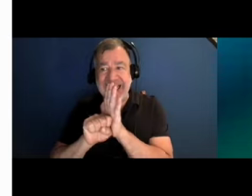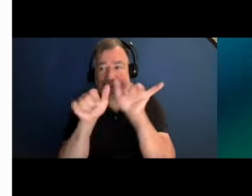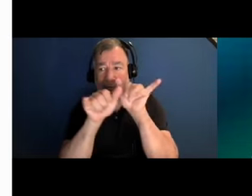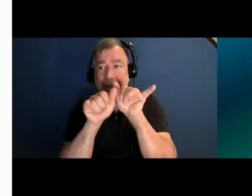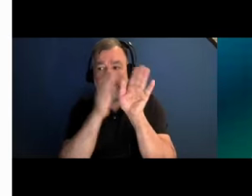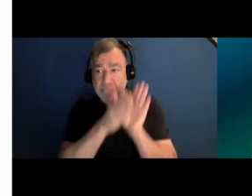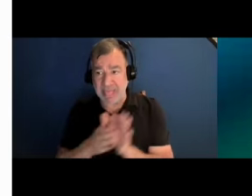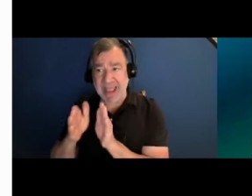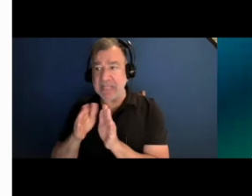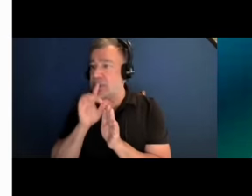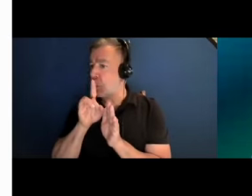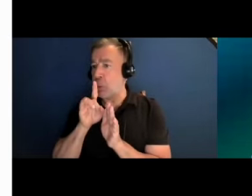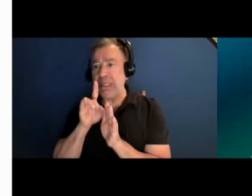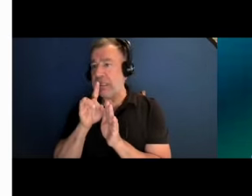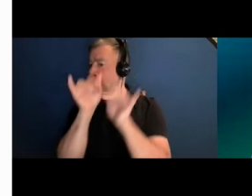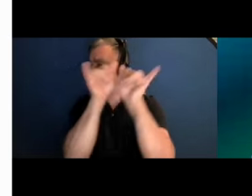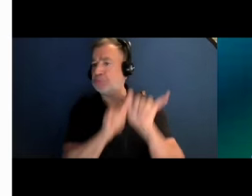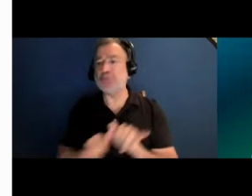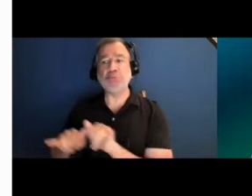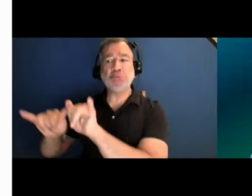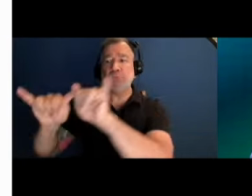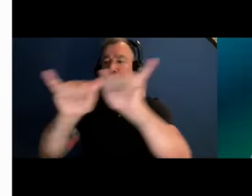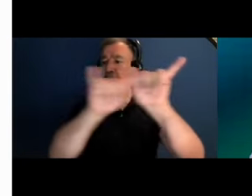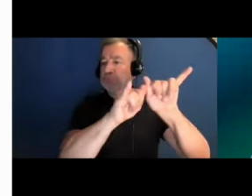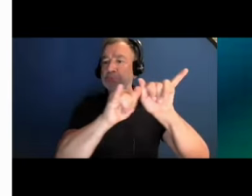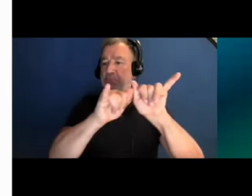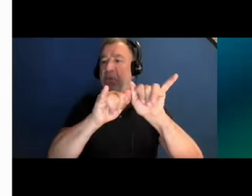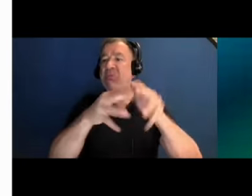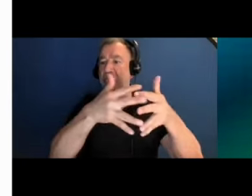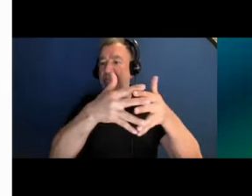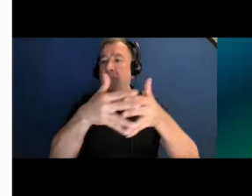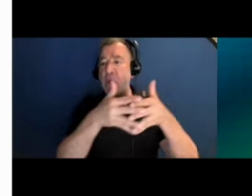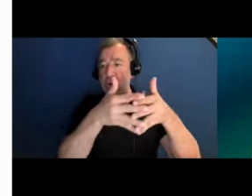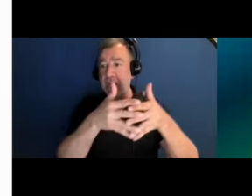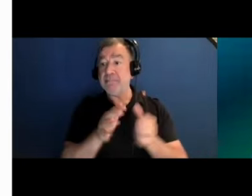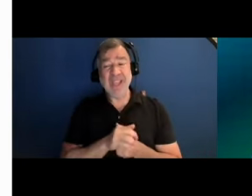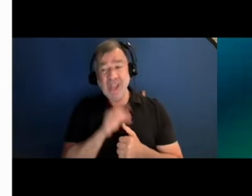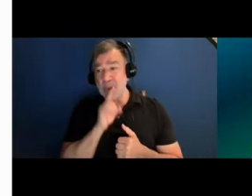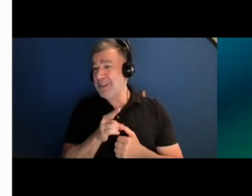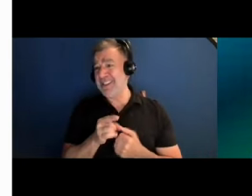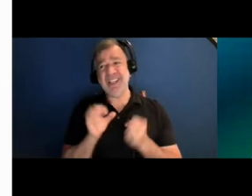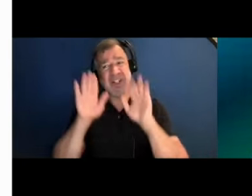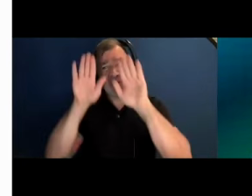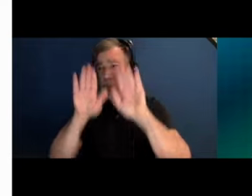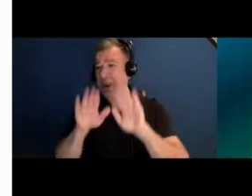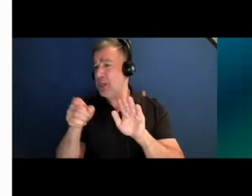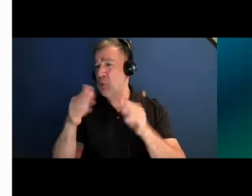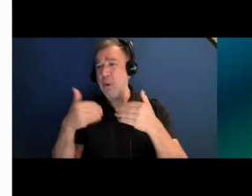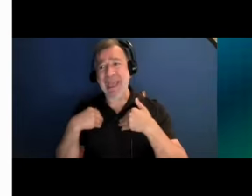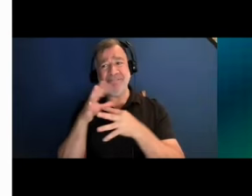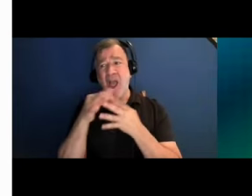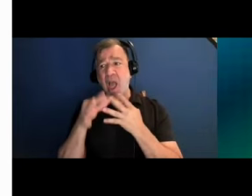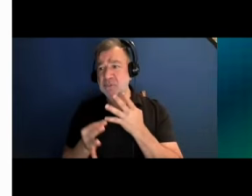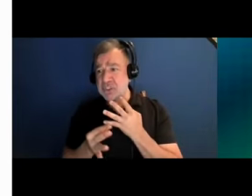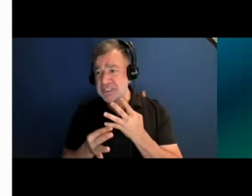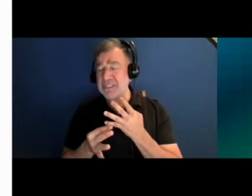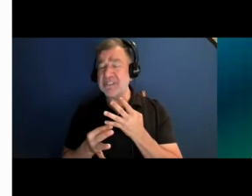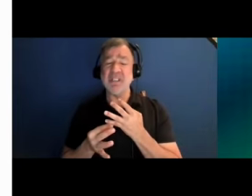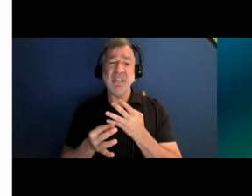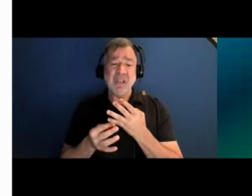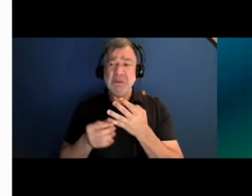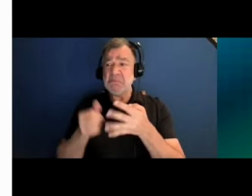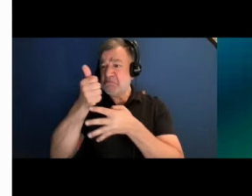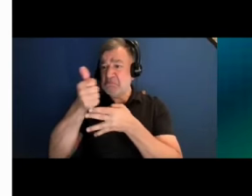are choices, and it's great to have choices. And, it really will depend. There are different features. We